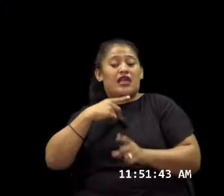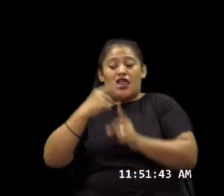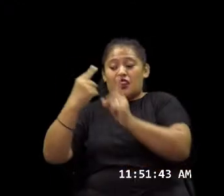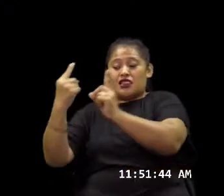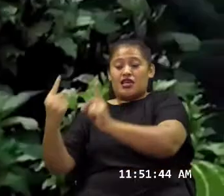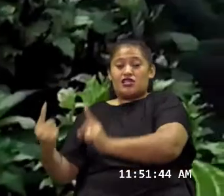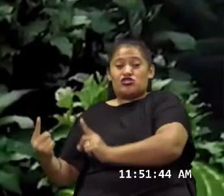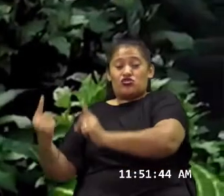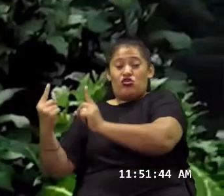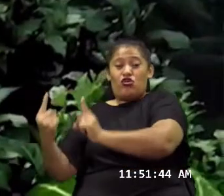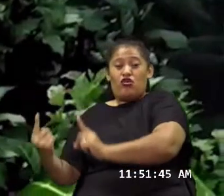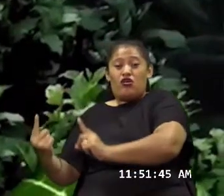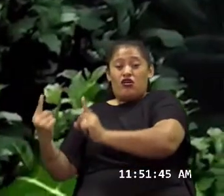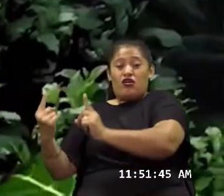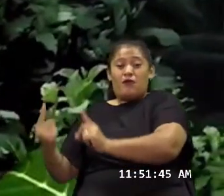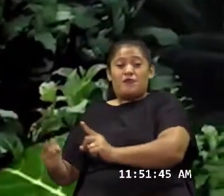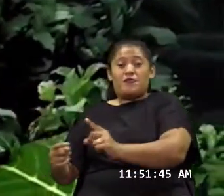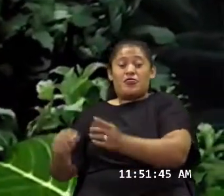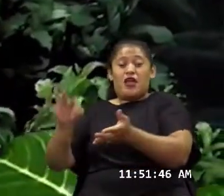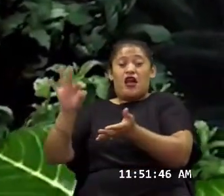rooster.